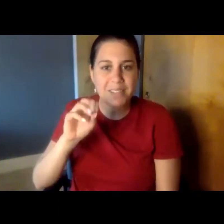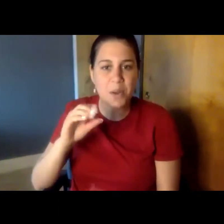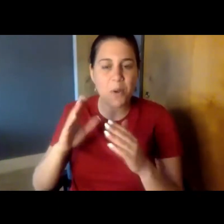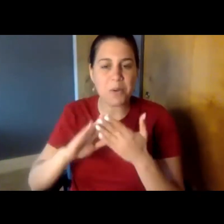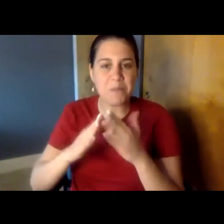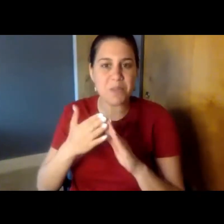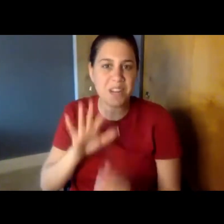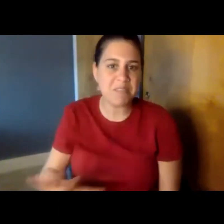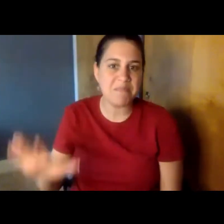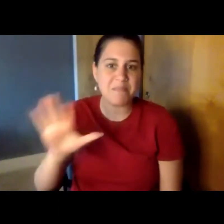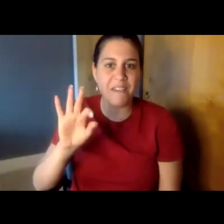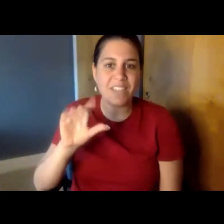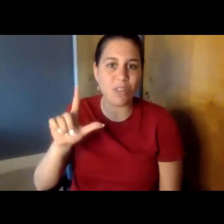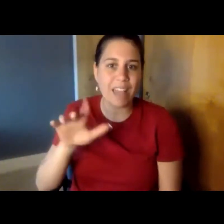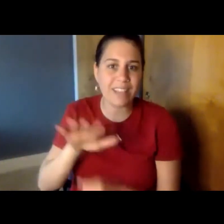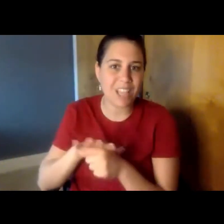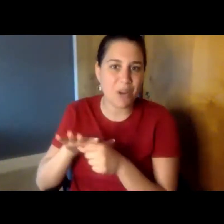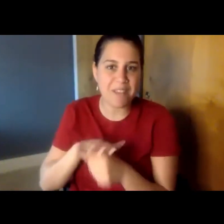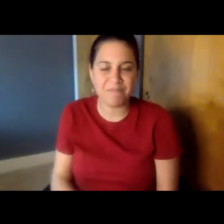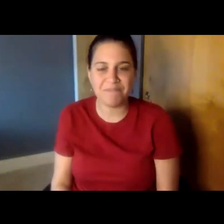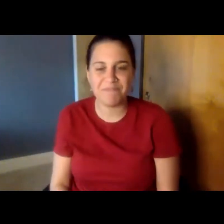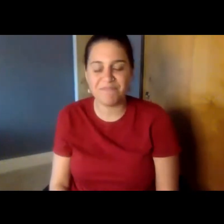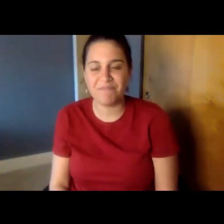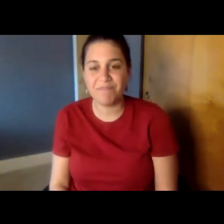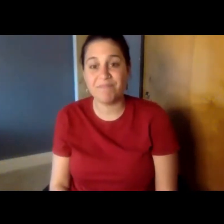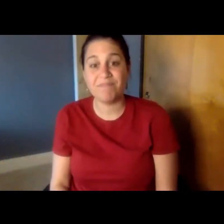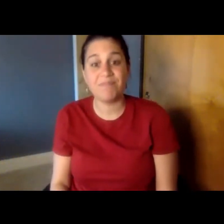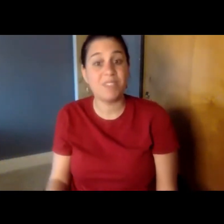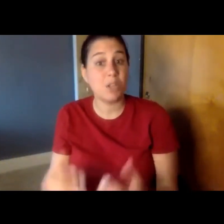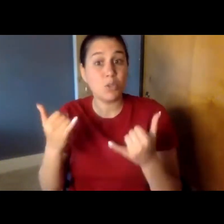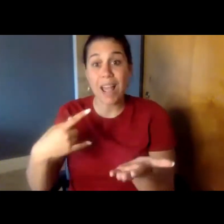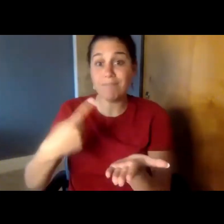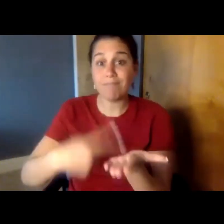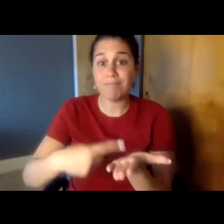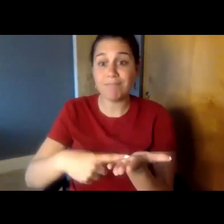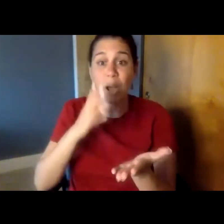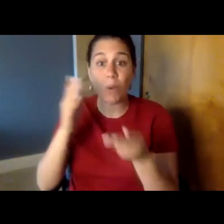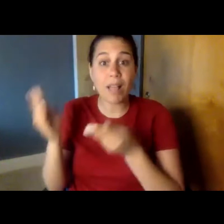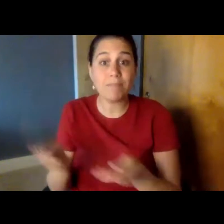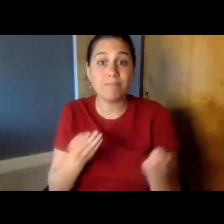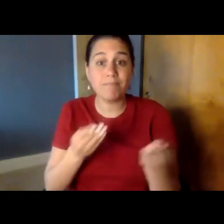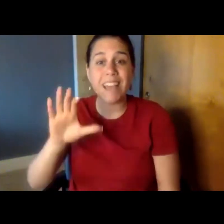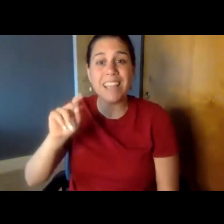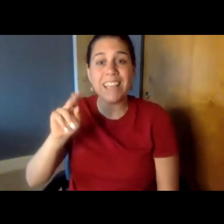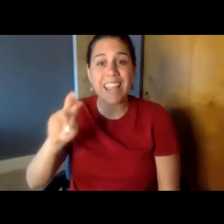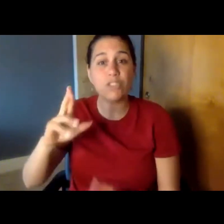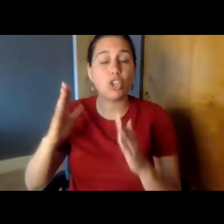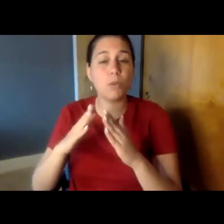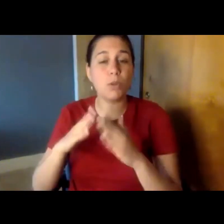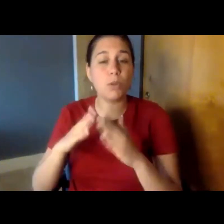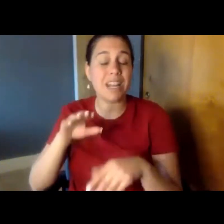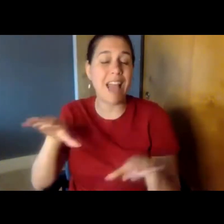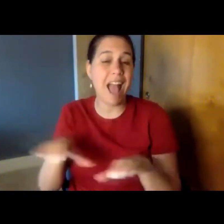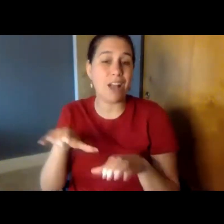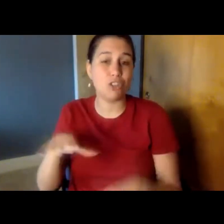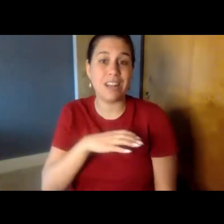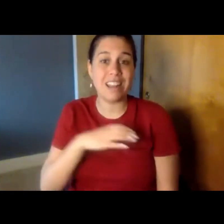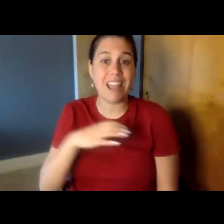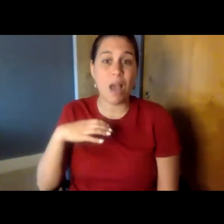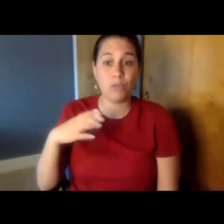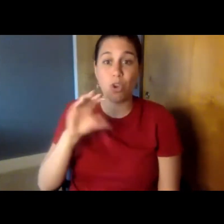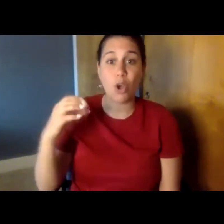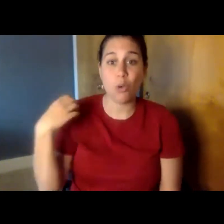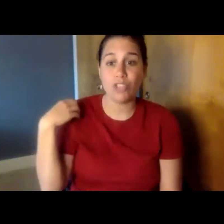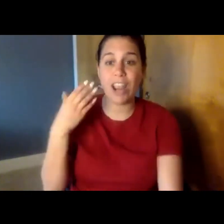the Finger Lakes region. Today's discussion will be facilitated by the Cancer Community Action Council's co-chair, Ms.